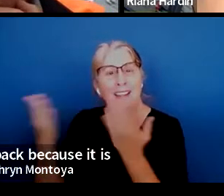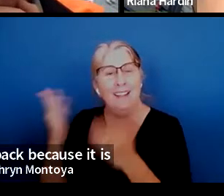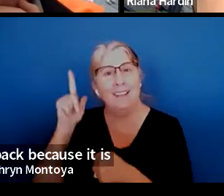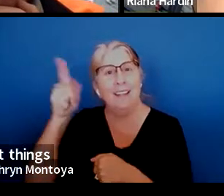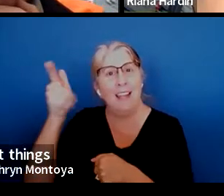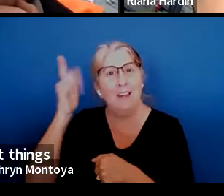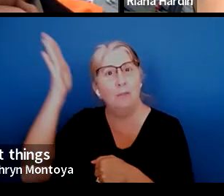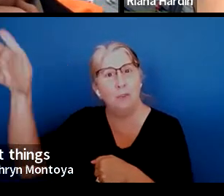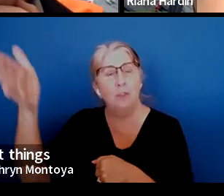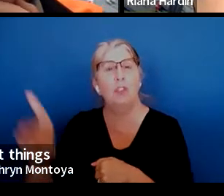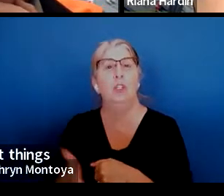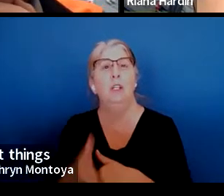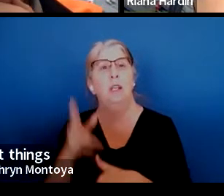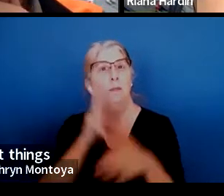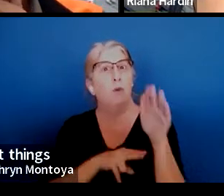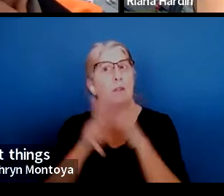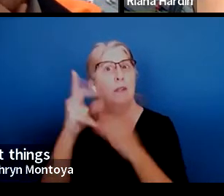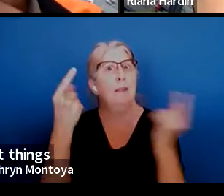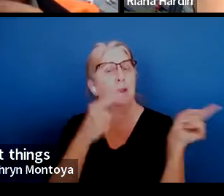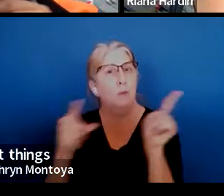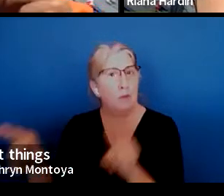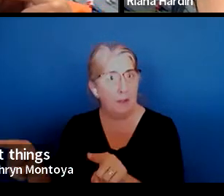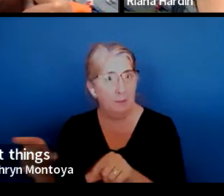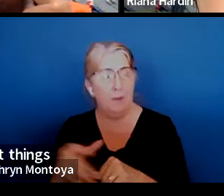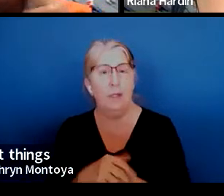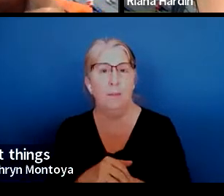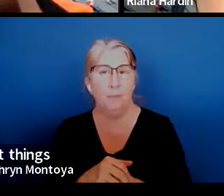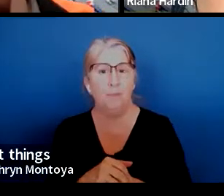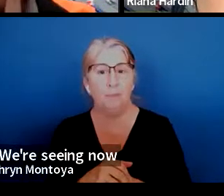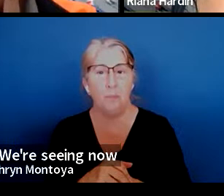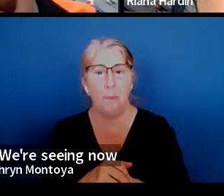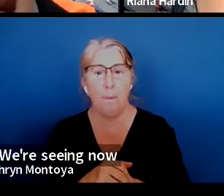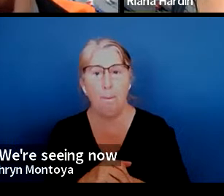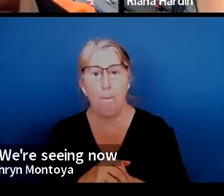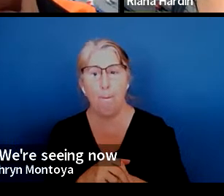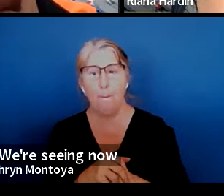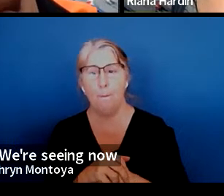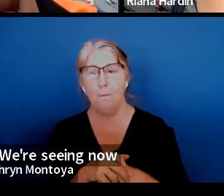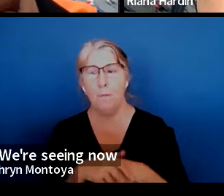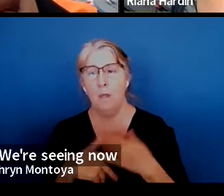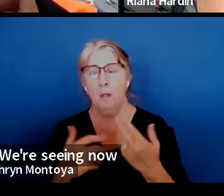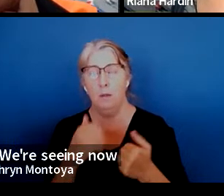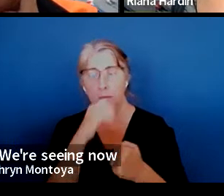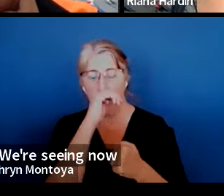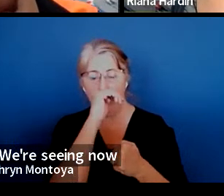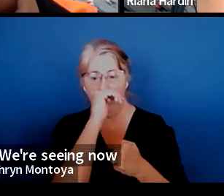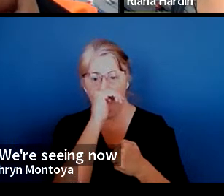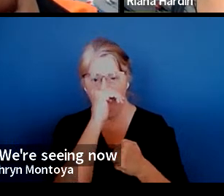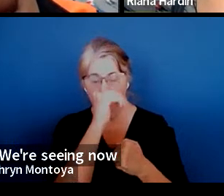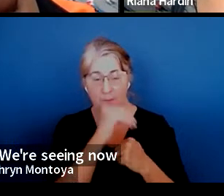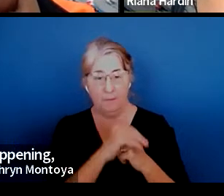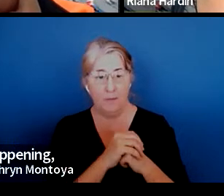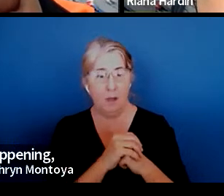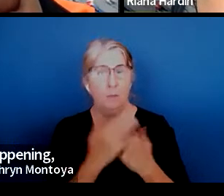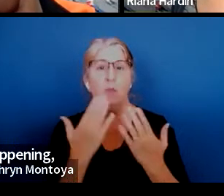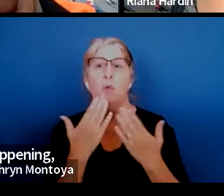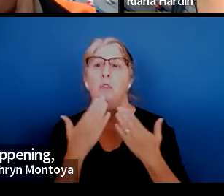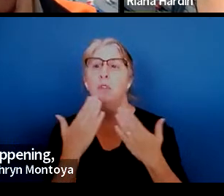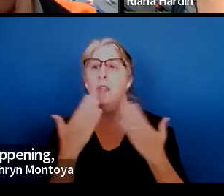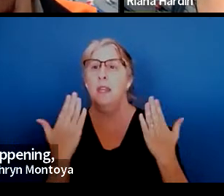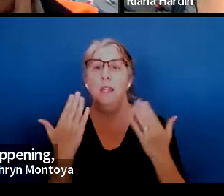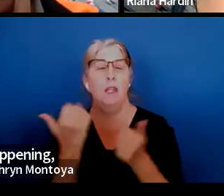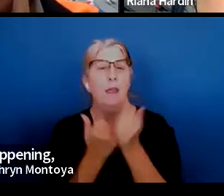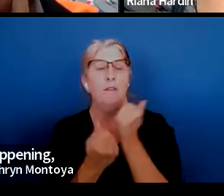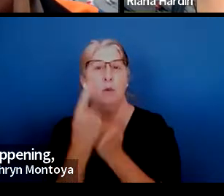that that's what's happening. But so we have said thank you all for